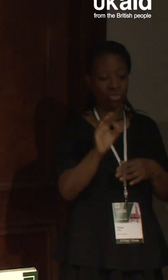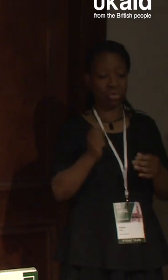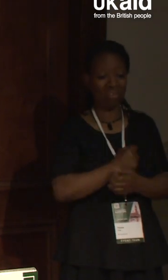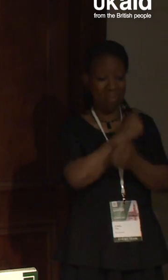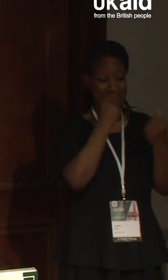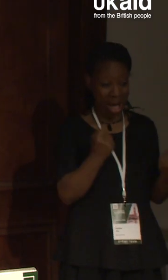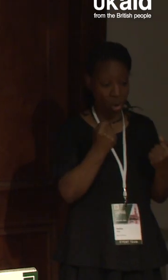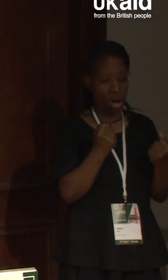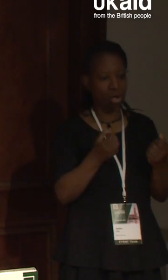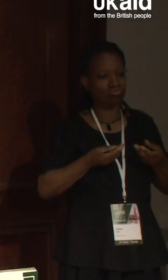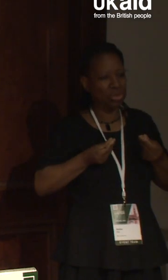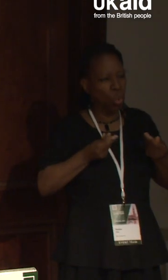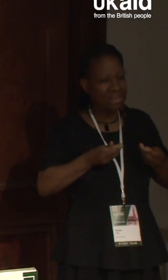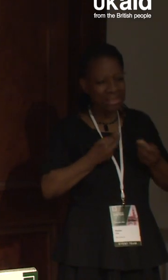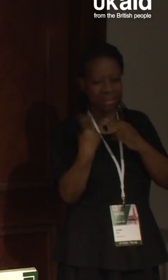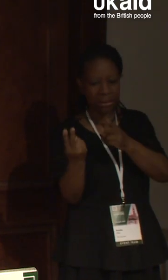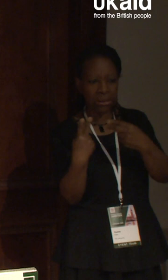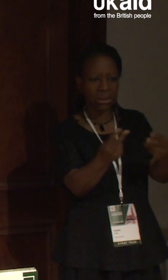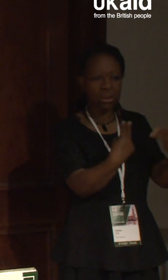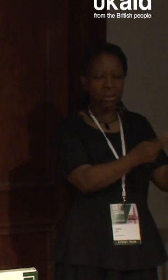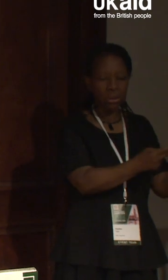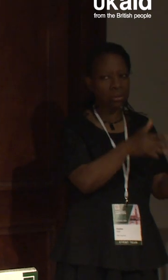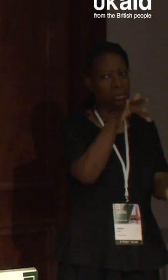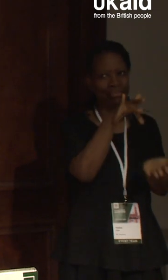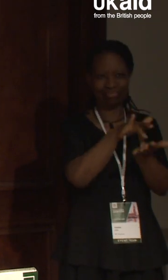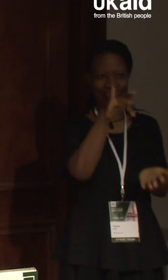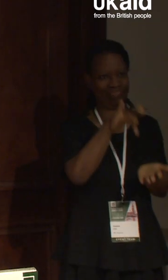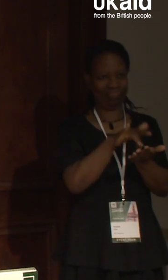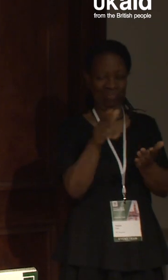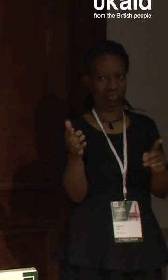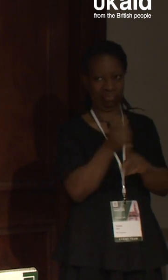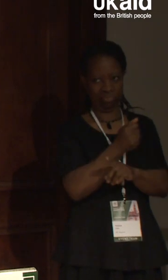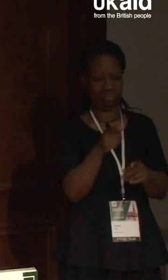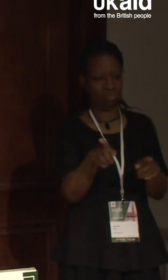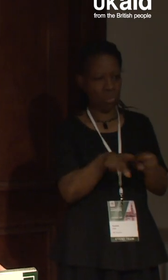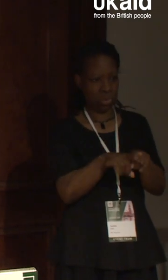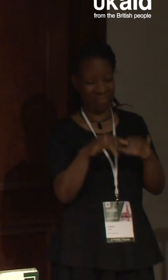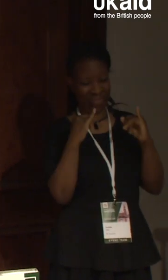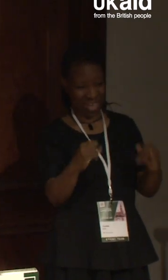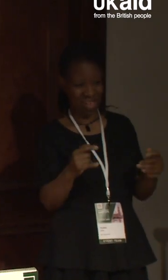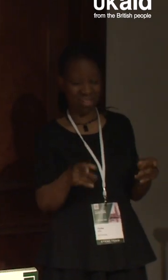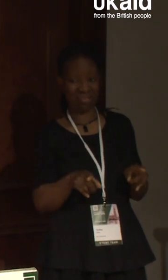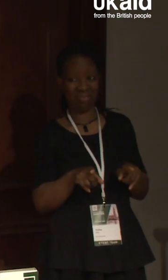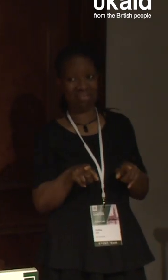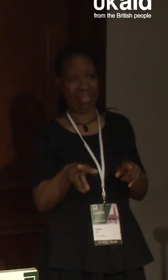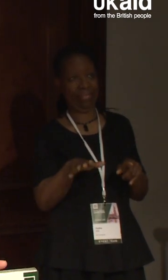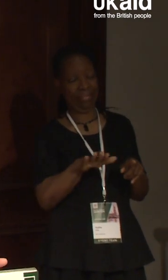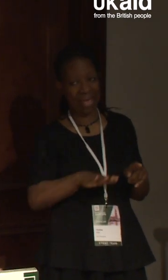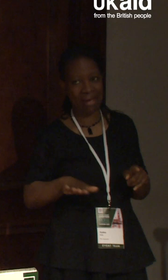of resources, communities are at the very center of success and failure in the area